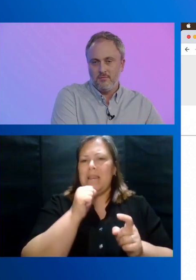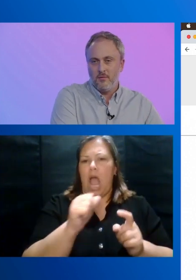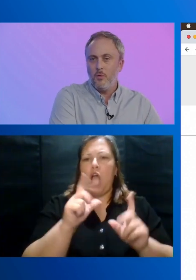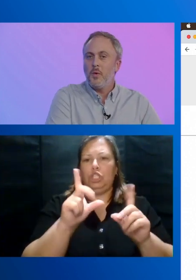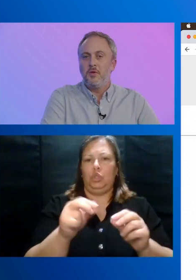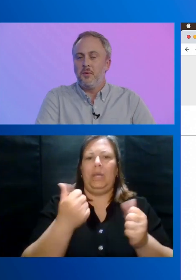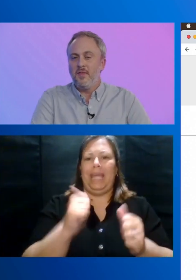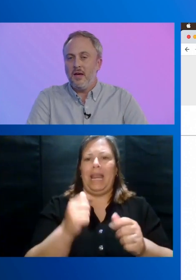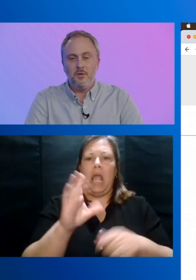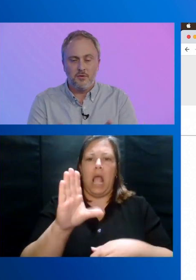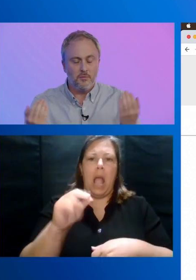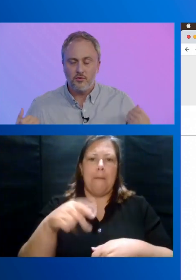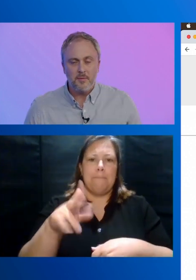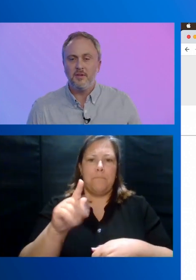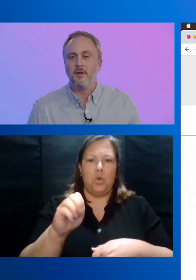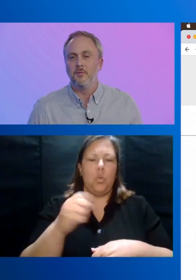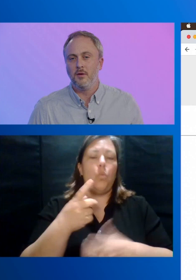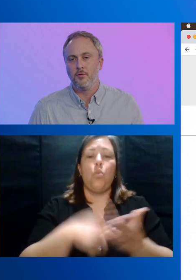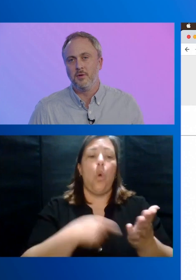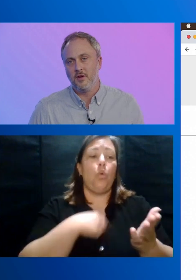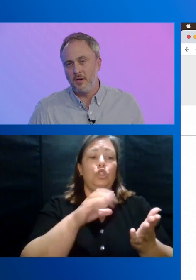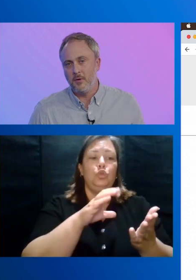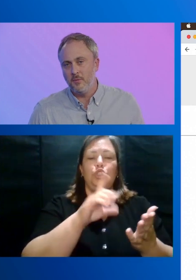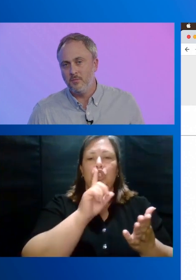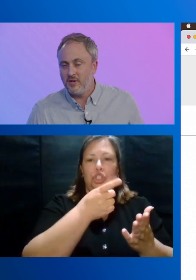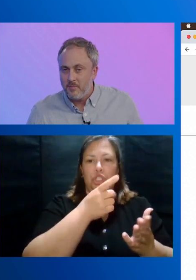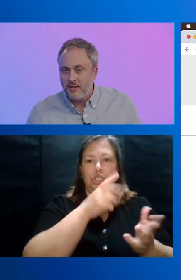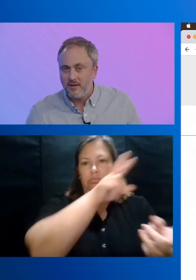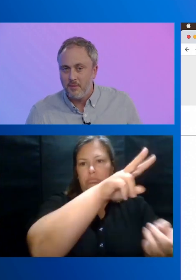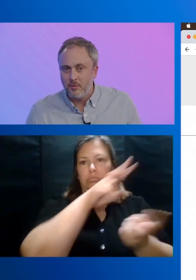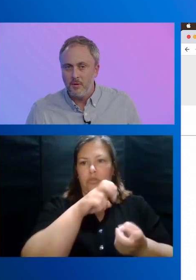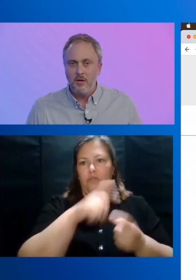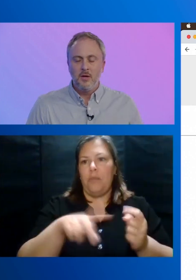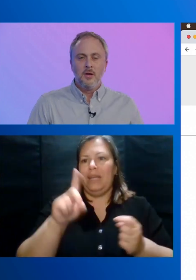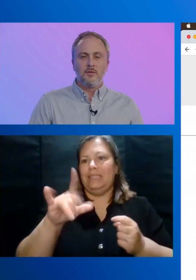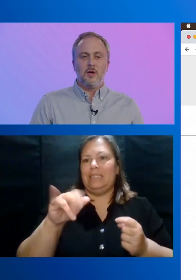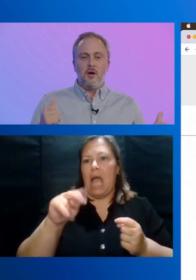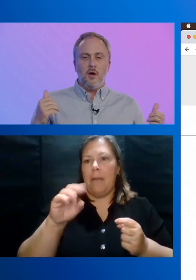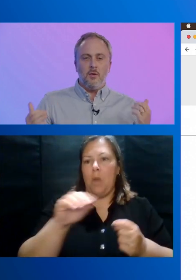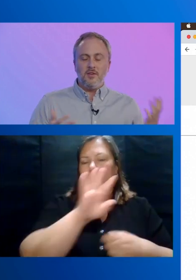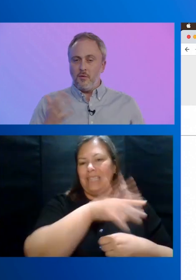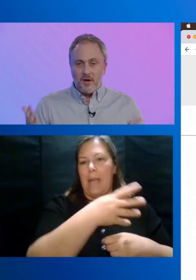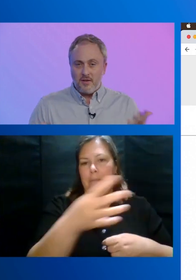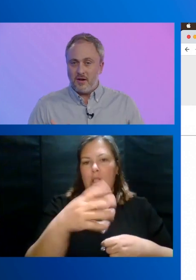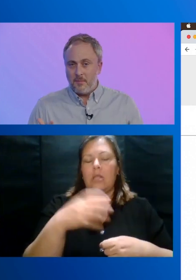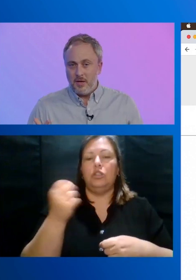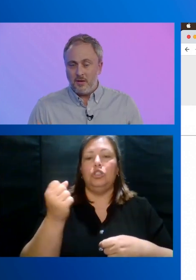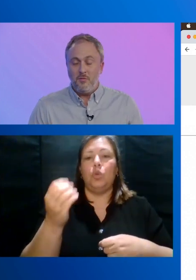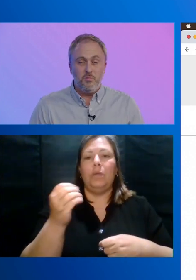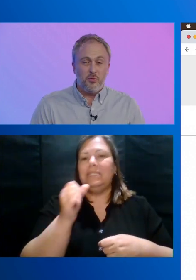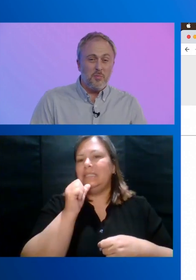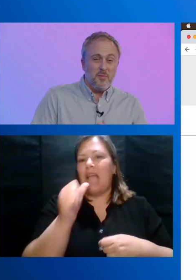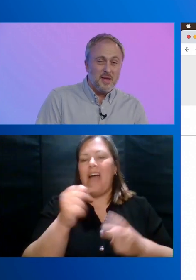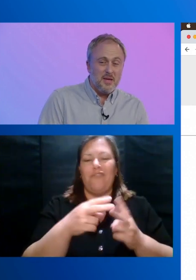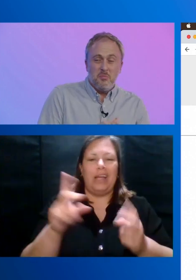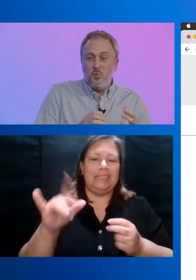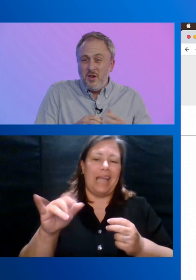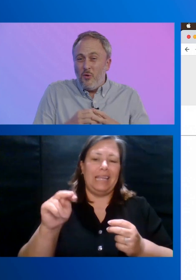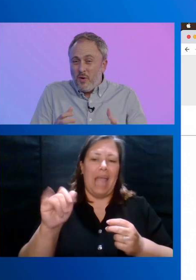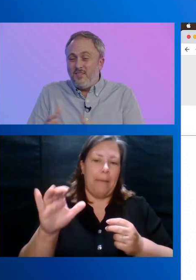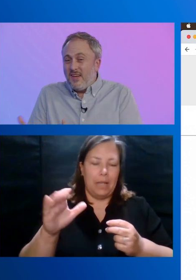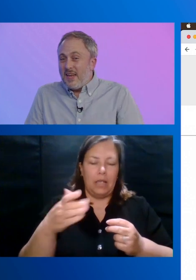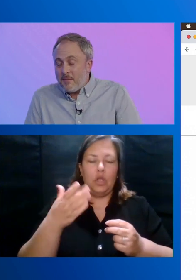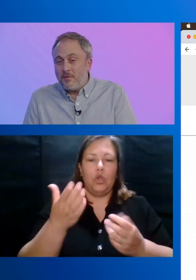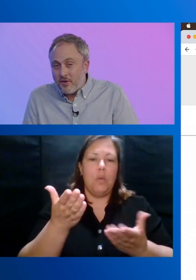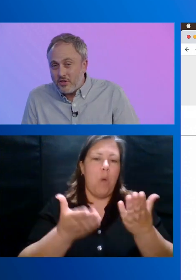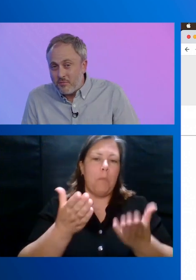right? All we were doing there is grabbing something from a DynamoDB table. So it's not very dynamic. You probably wouldn't